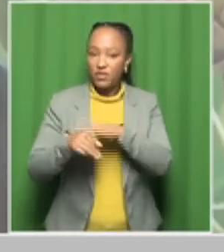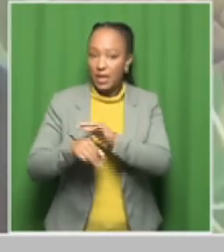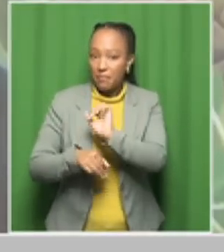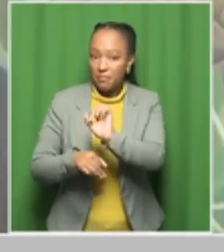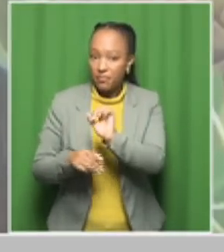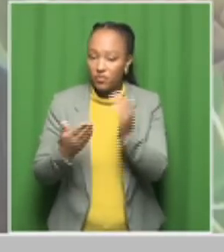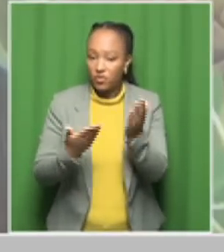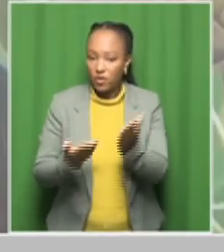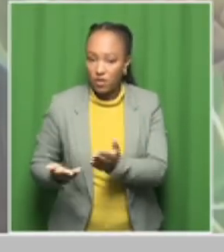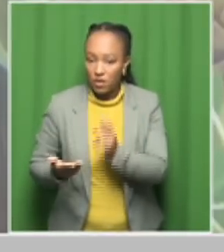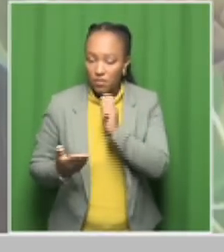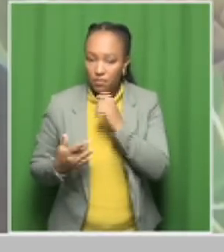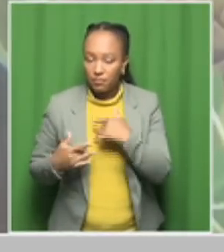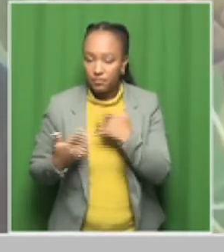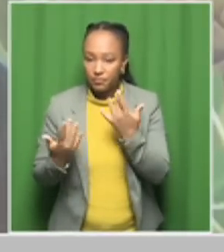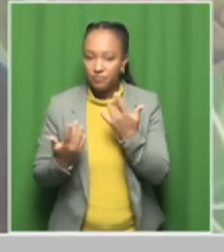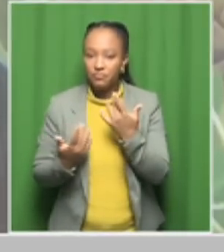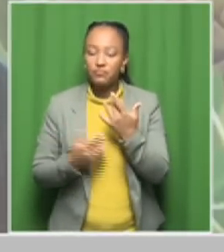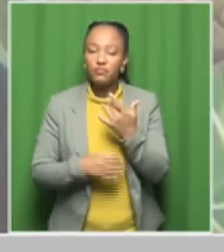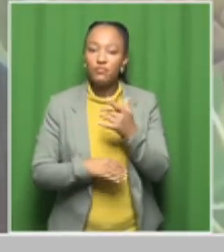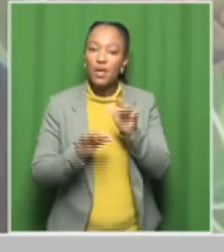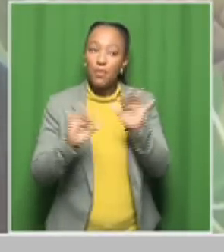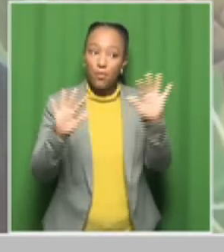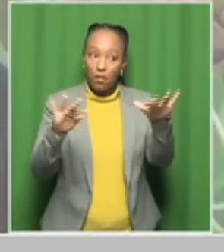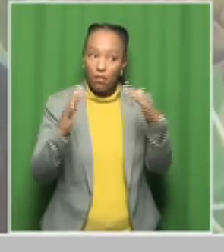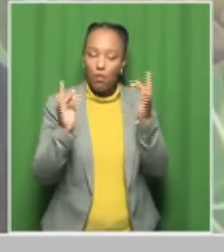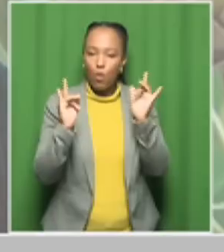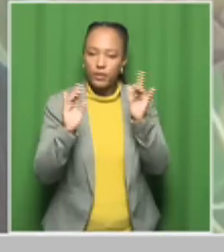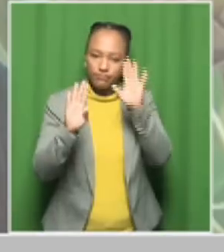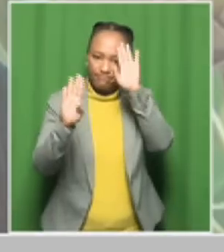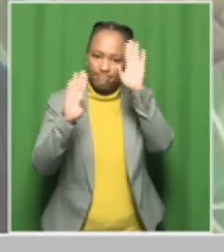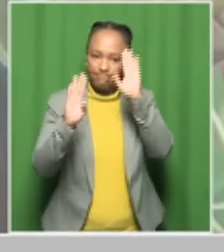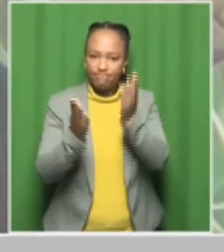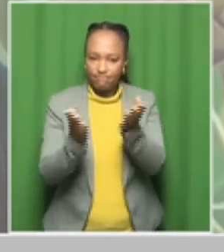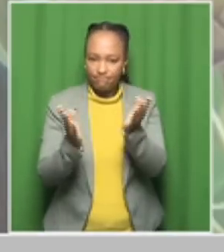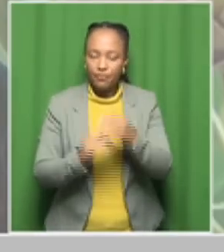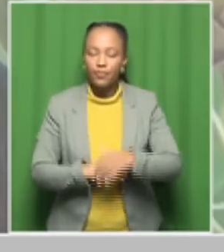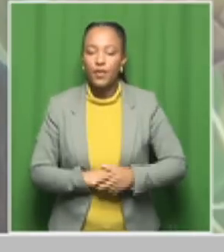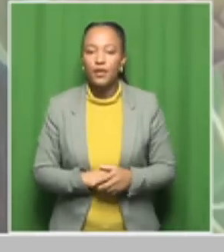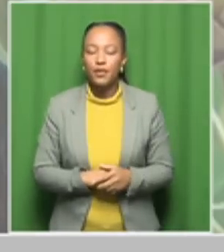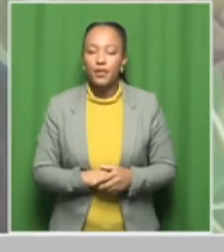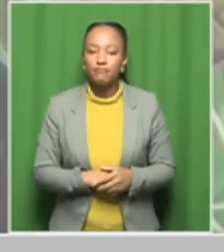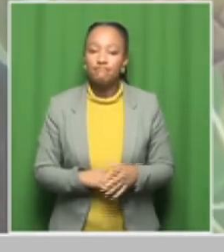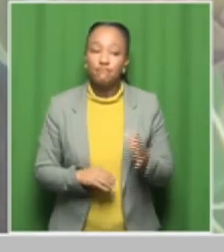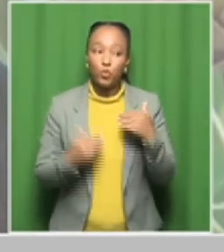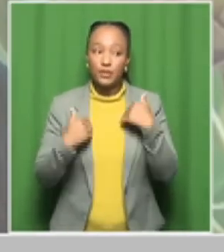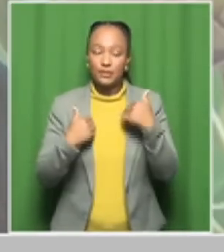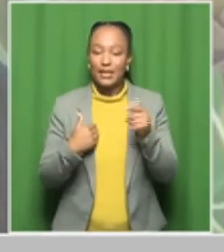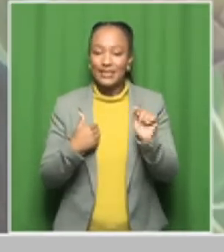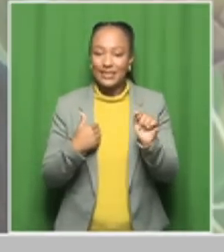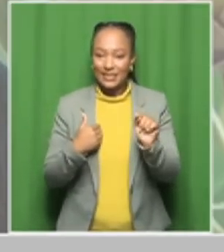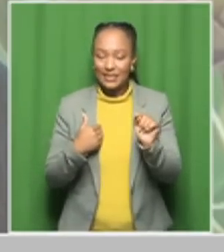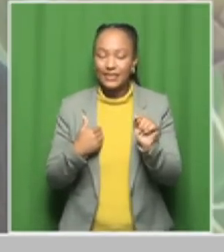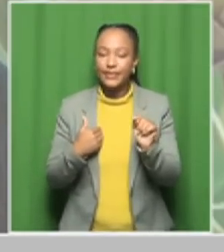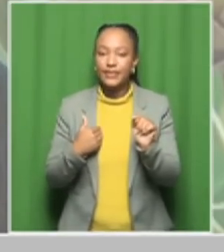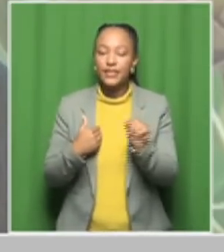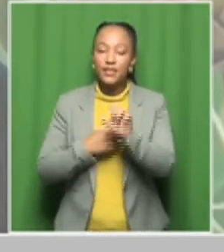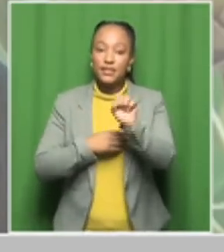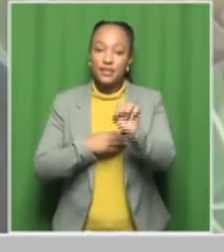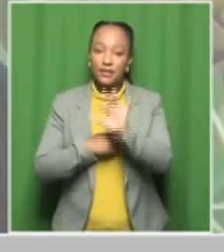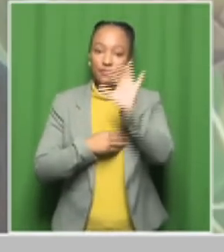Good morning to your viewers. And perhaps a good place to start would be just to remind ourselves of South